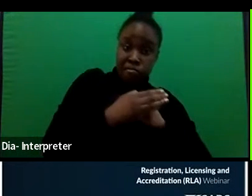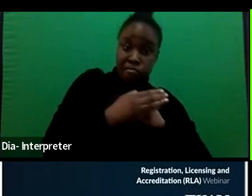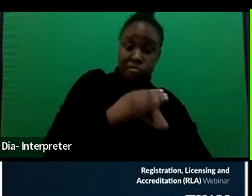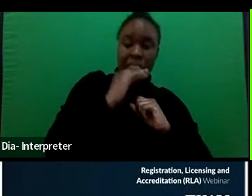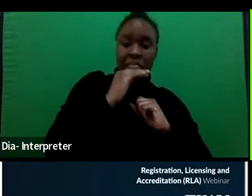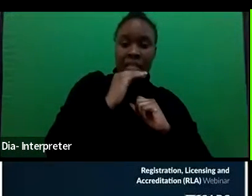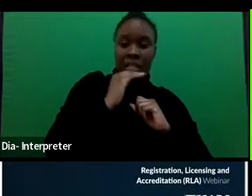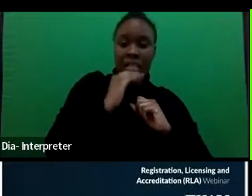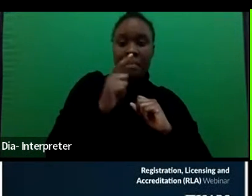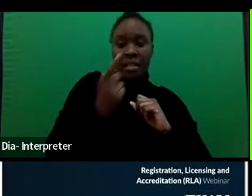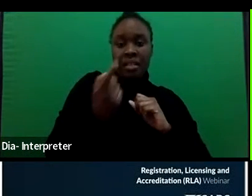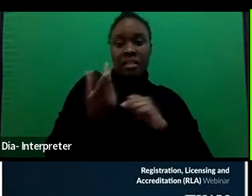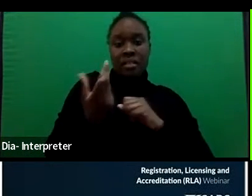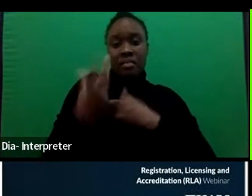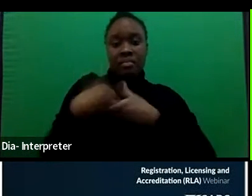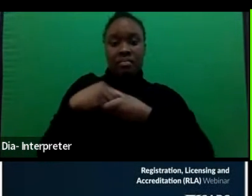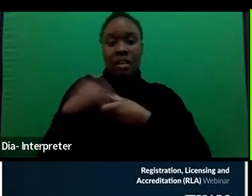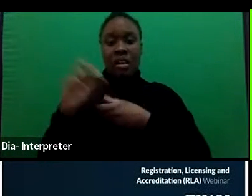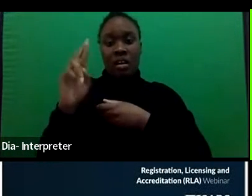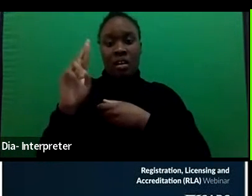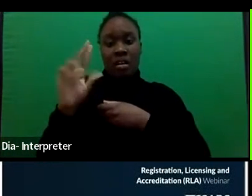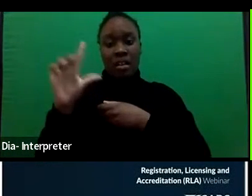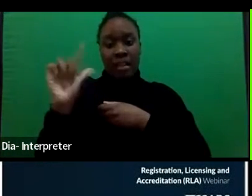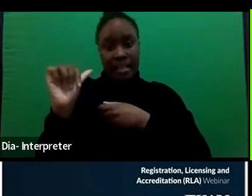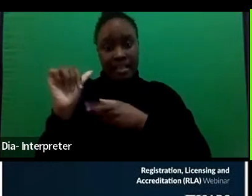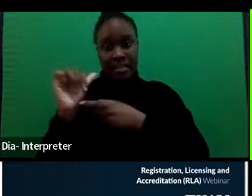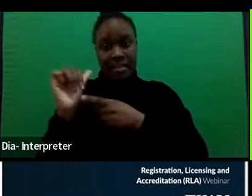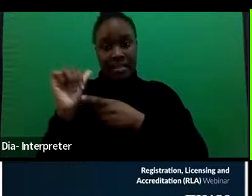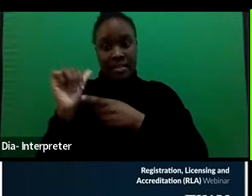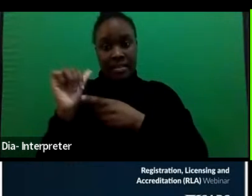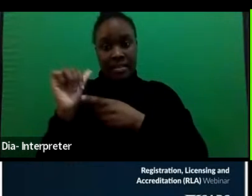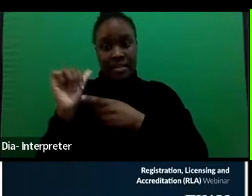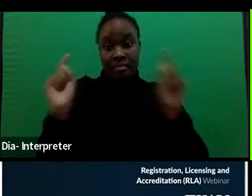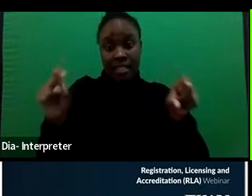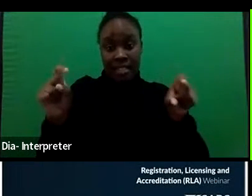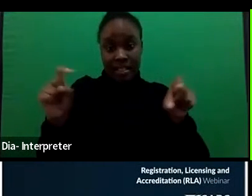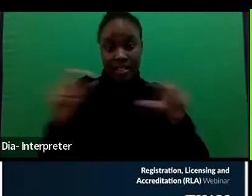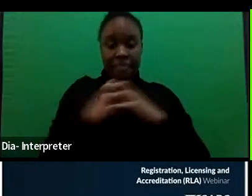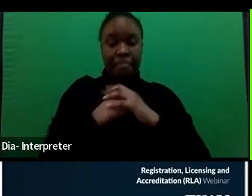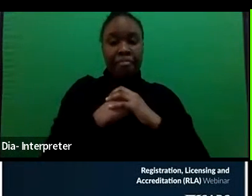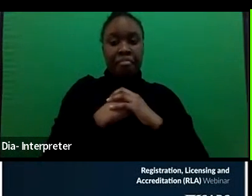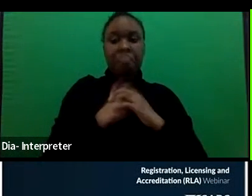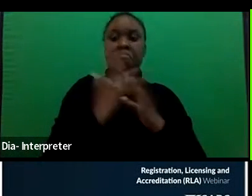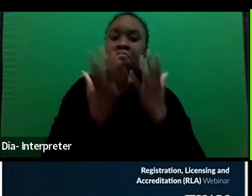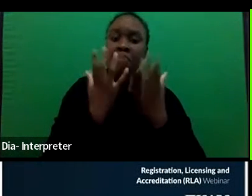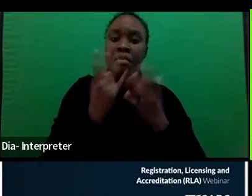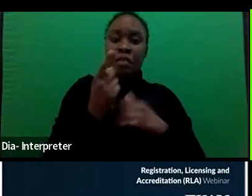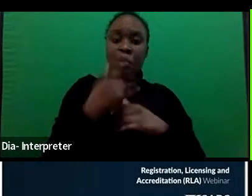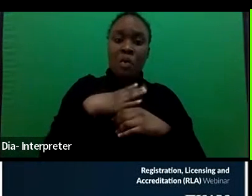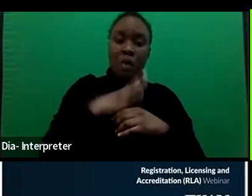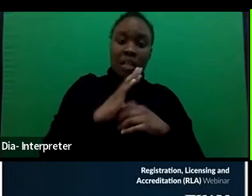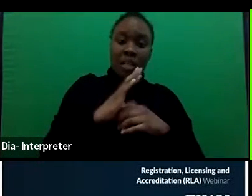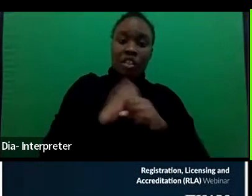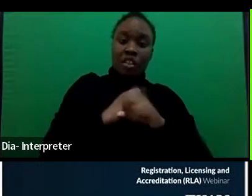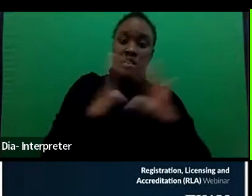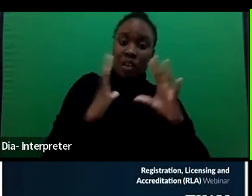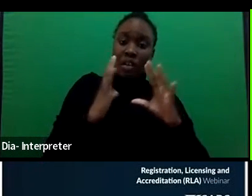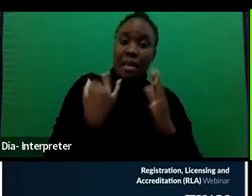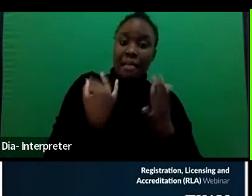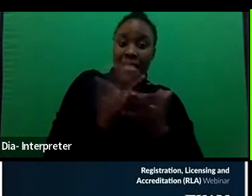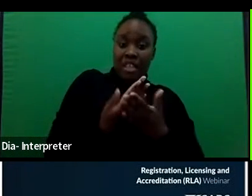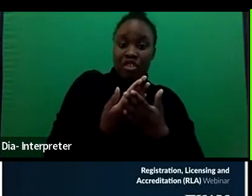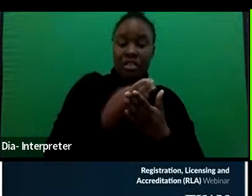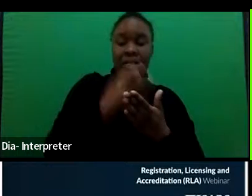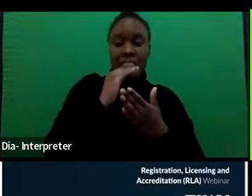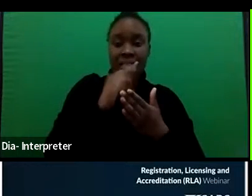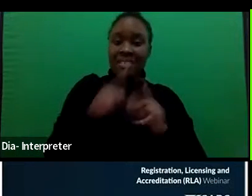onboarded on the RLA. Or if you are starting for an application, you need to be onboarded on that as an